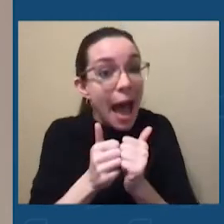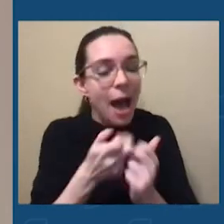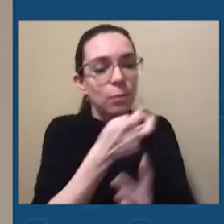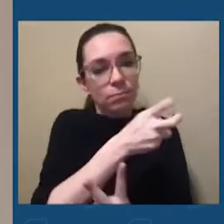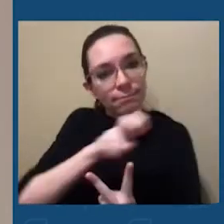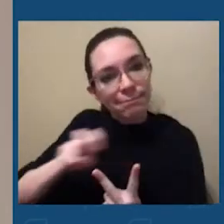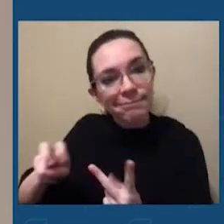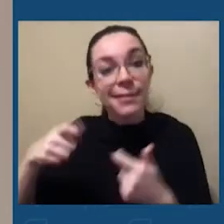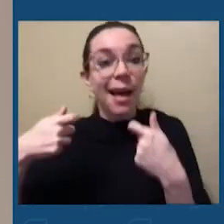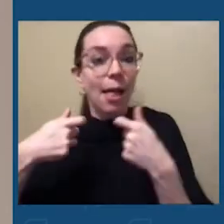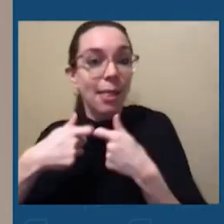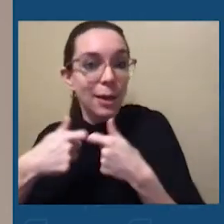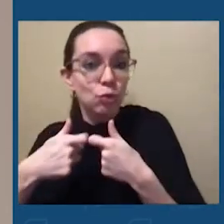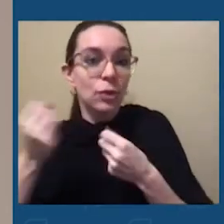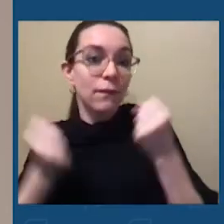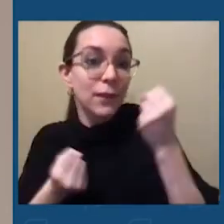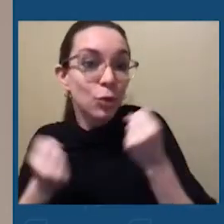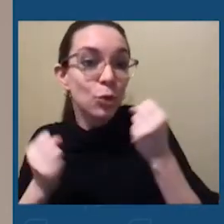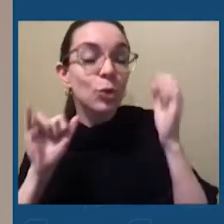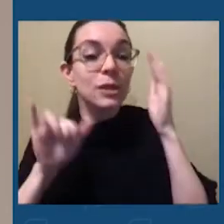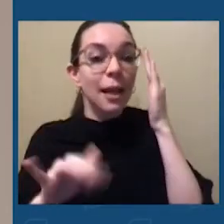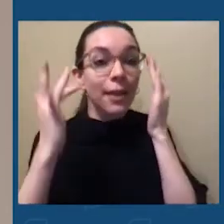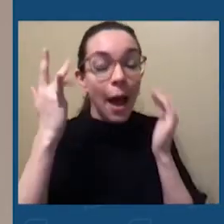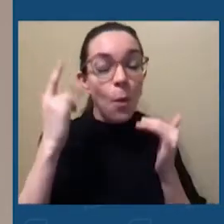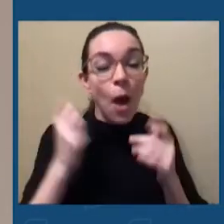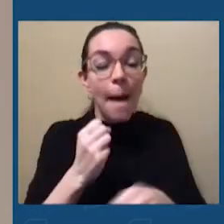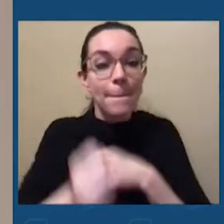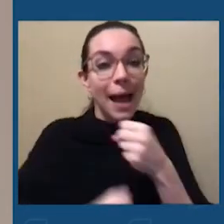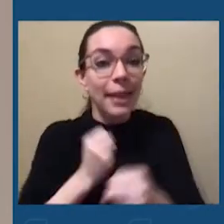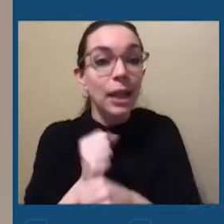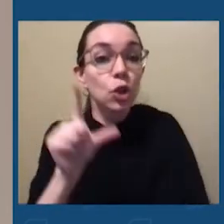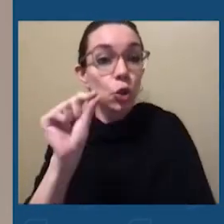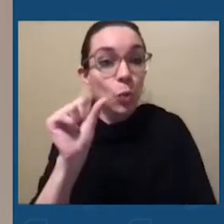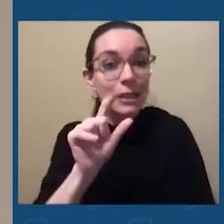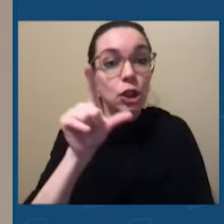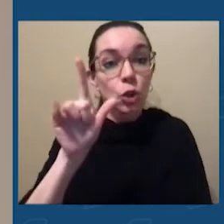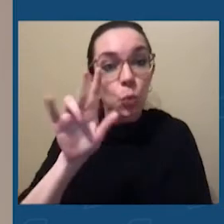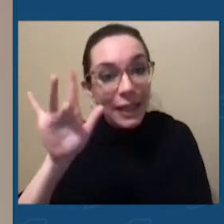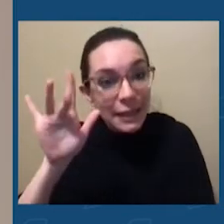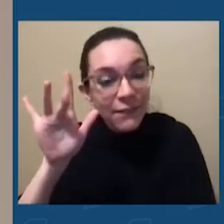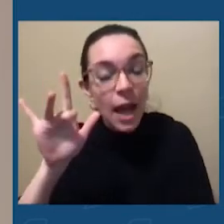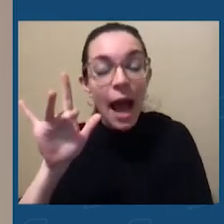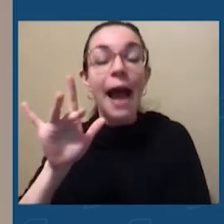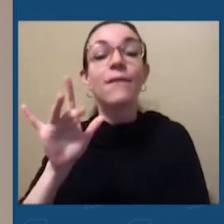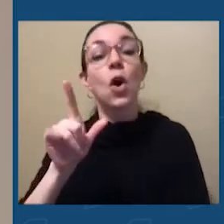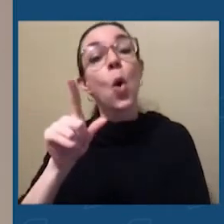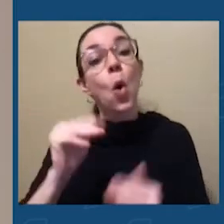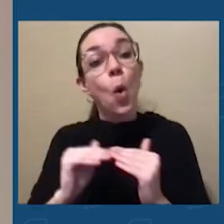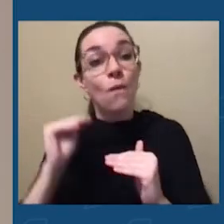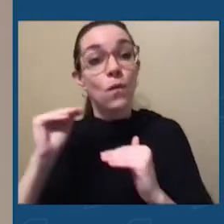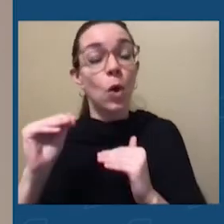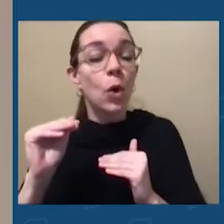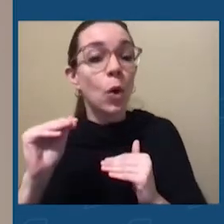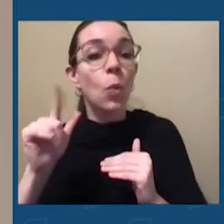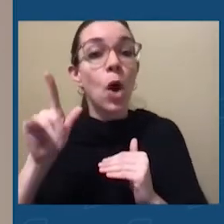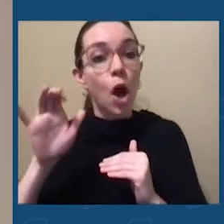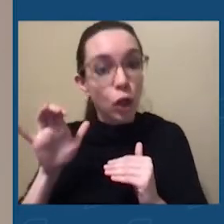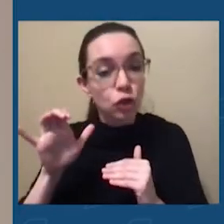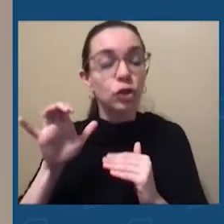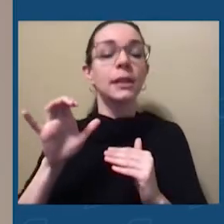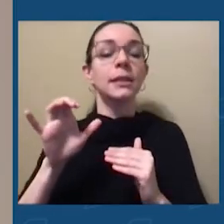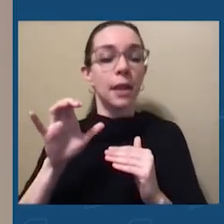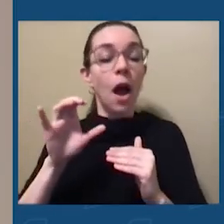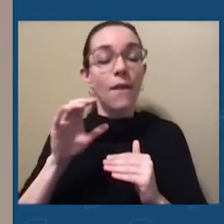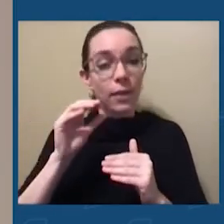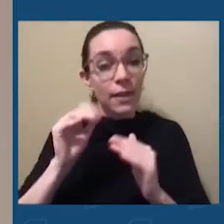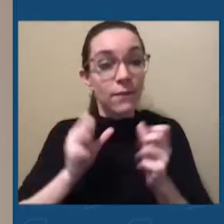year 2035, 100% of new vehicles sold in the state of New York will be zero emissions. We are leading the nation,